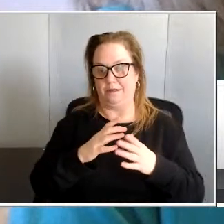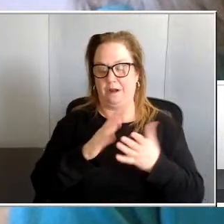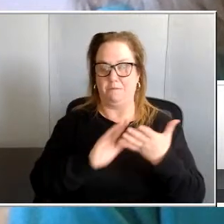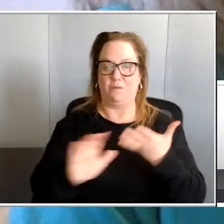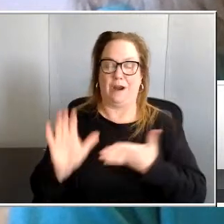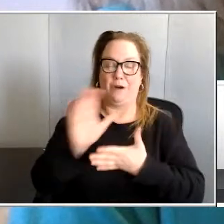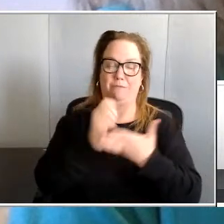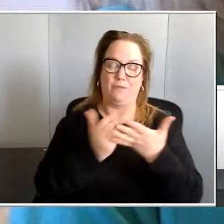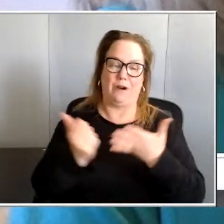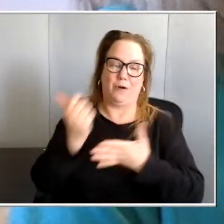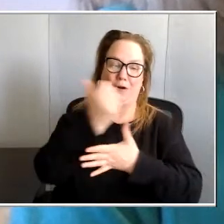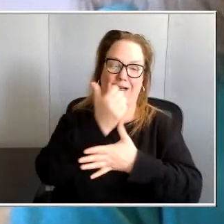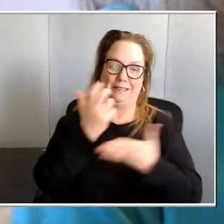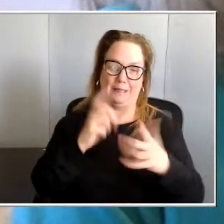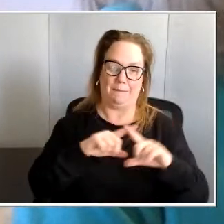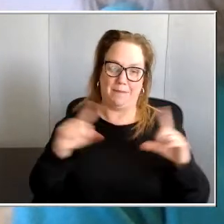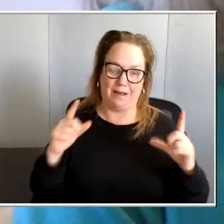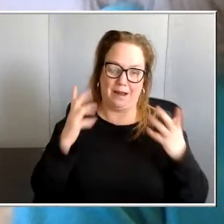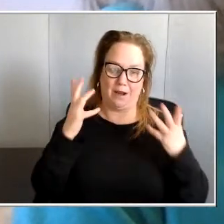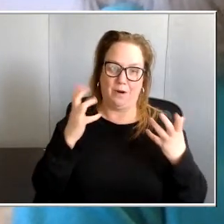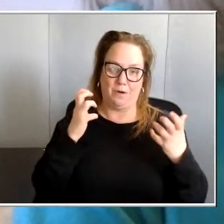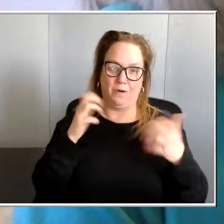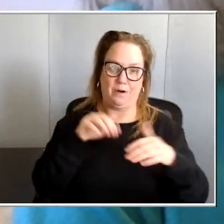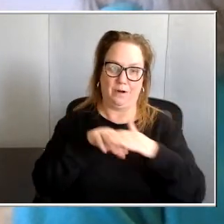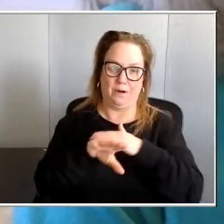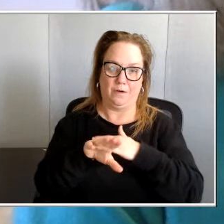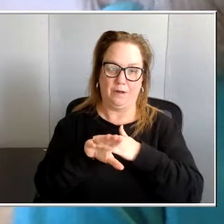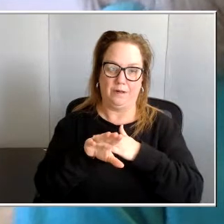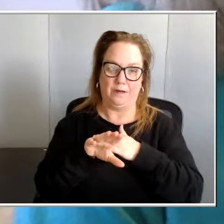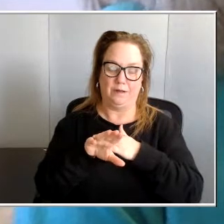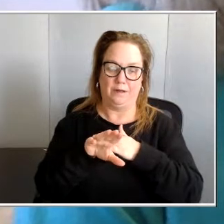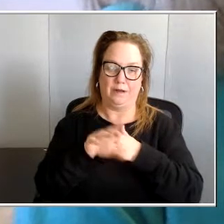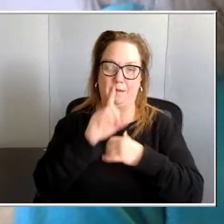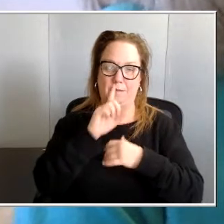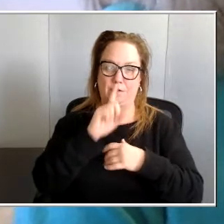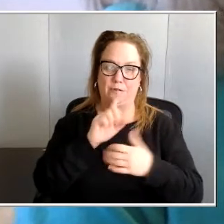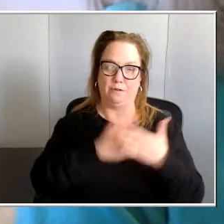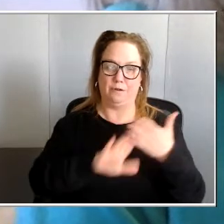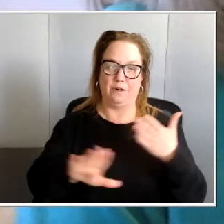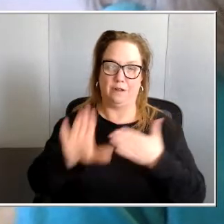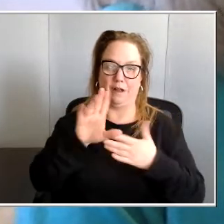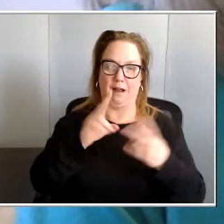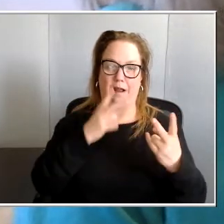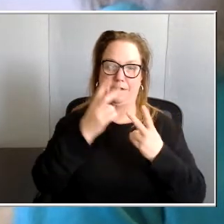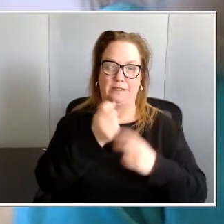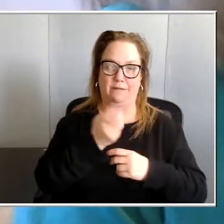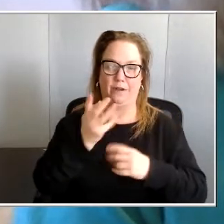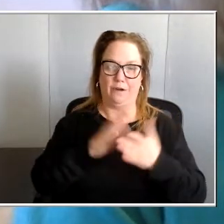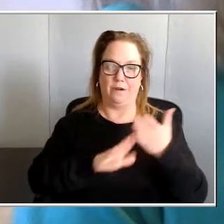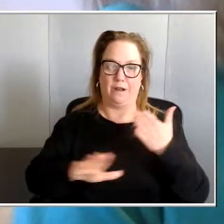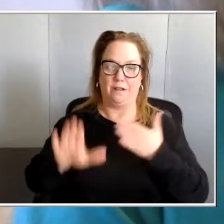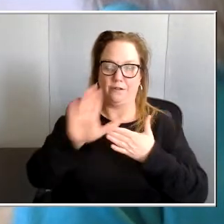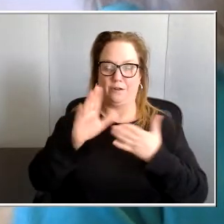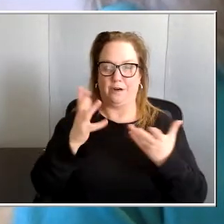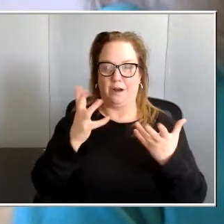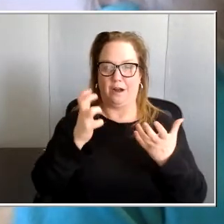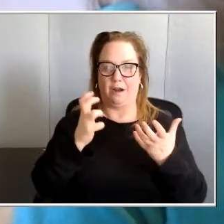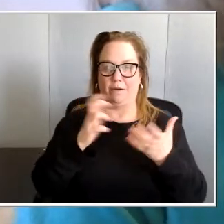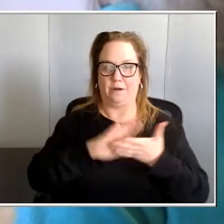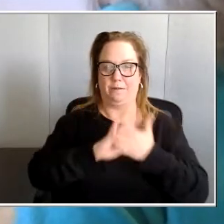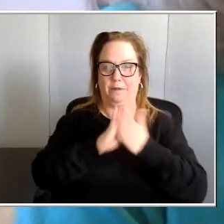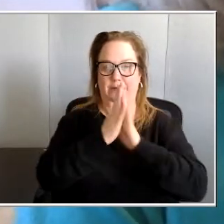then, but I want to go to, I'm not sure what college, I've visited a couple, but I want to become